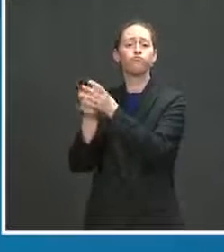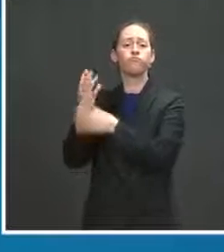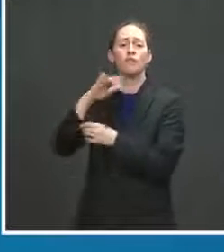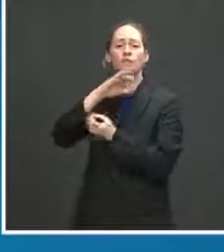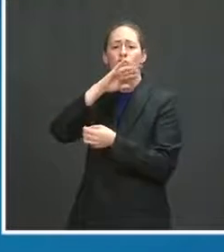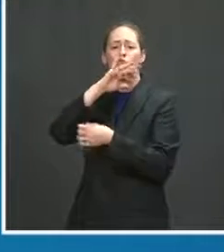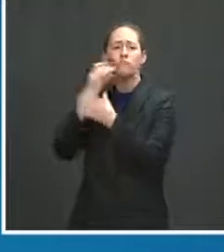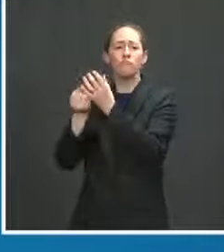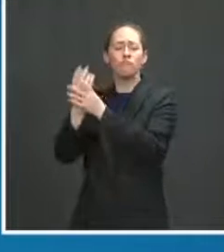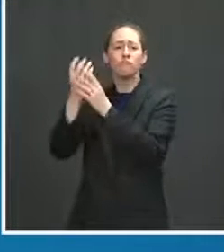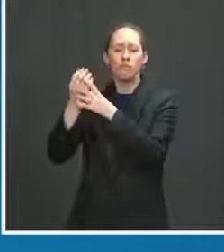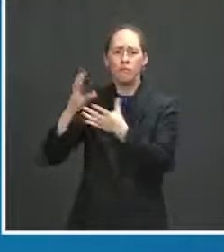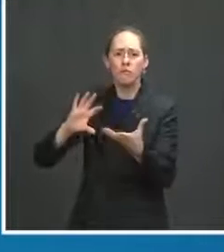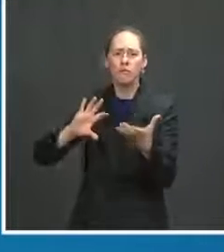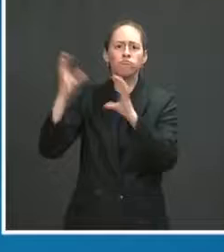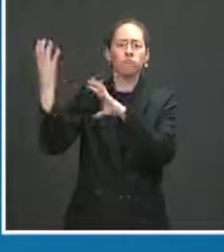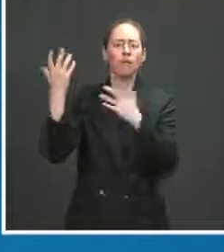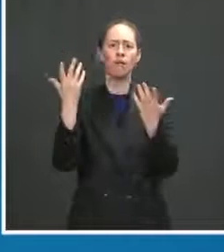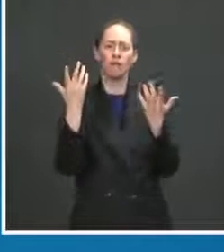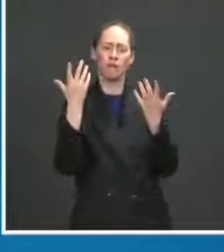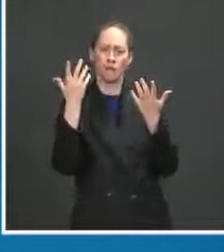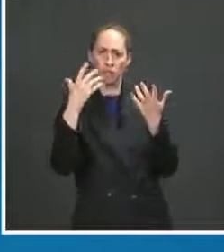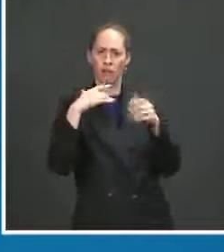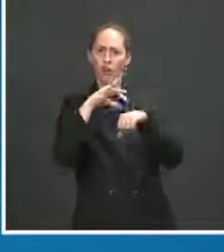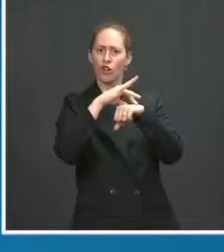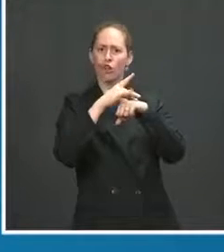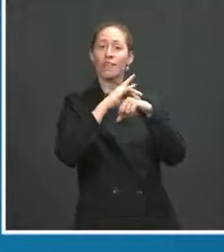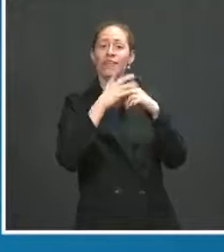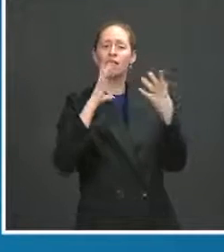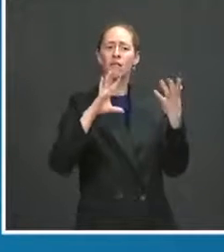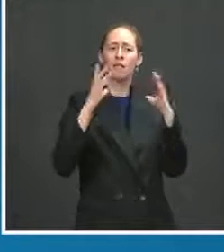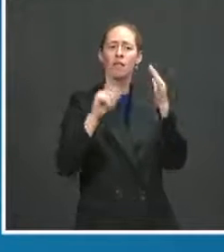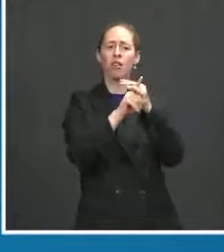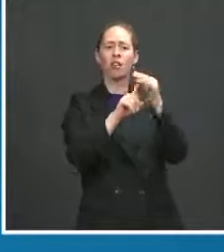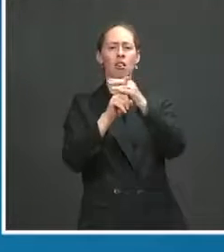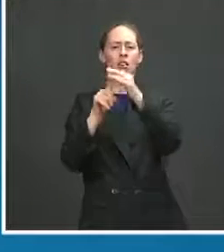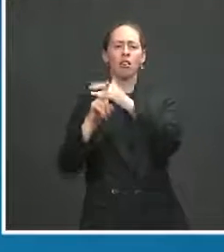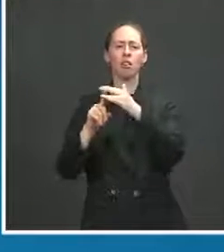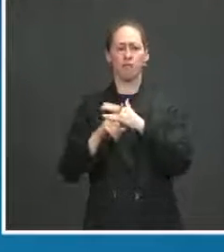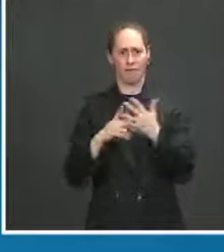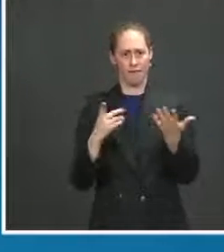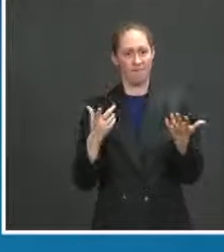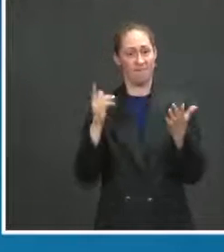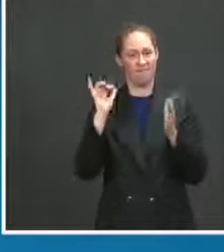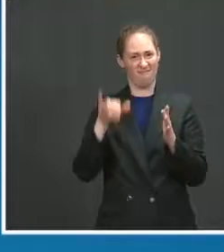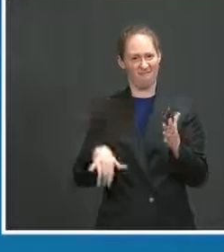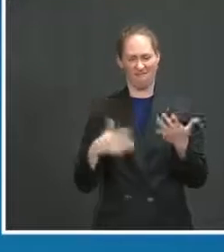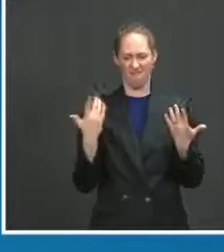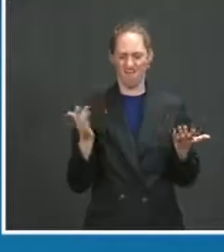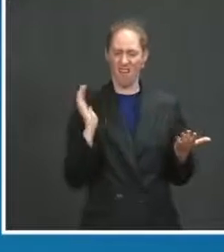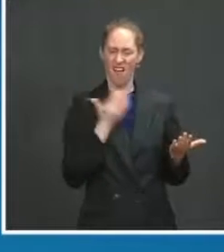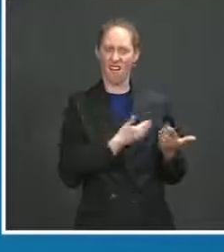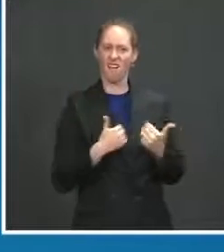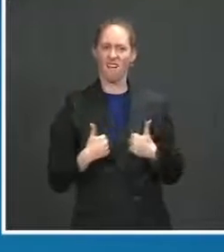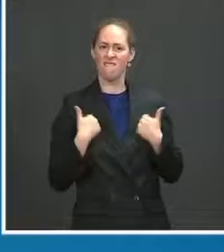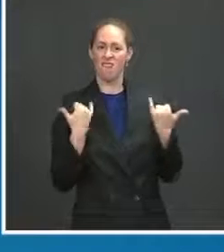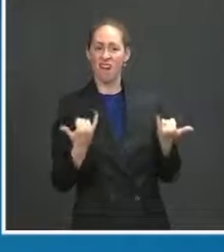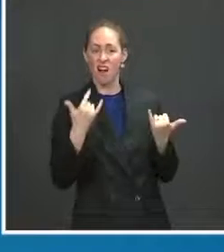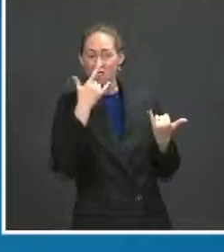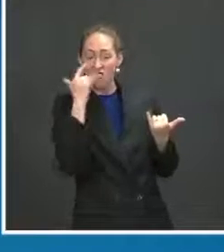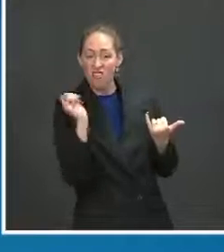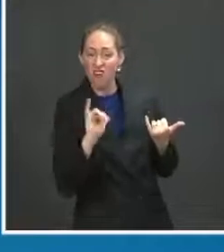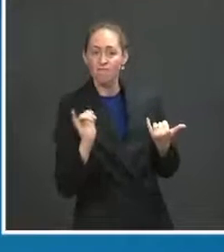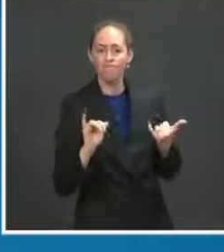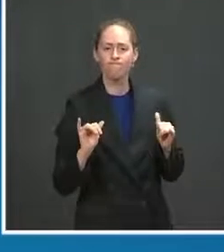This, midshipmen, is the era we are in, and it is unlike